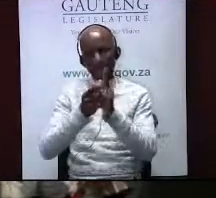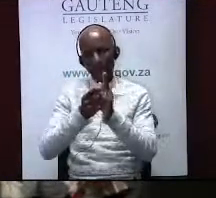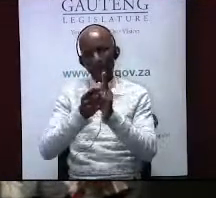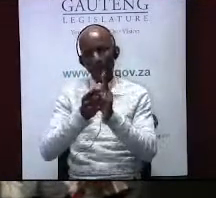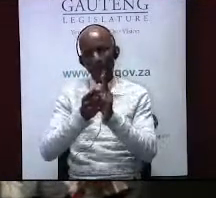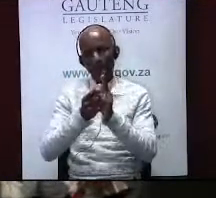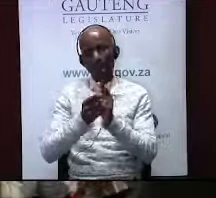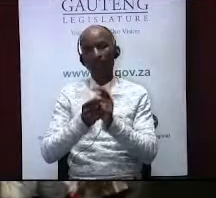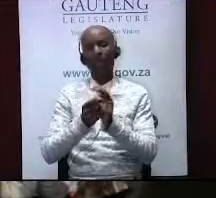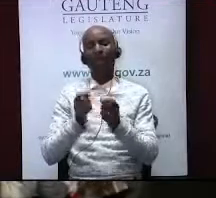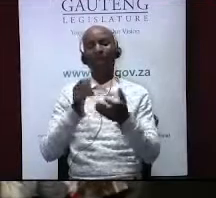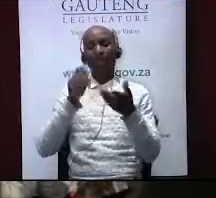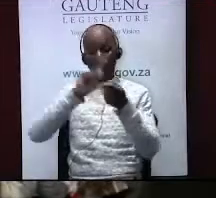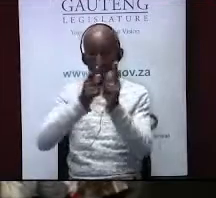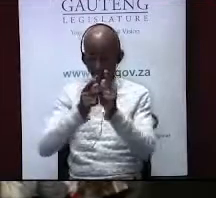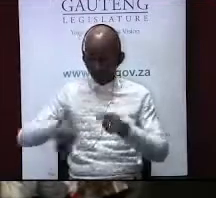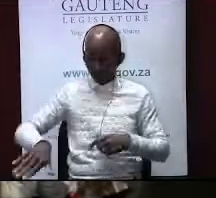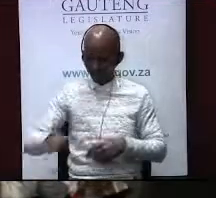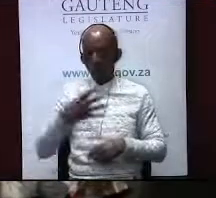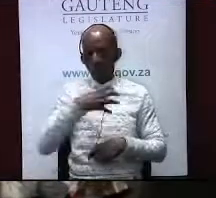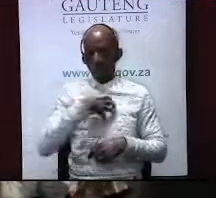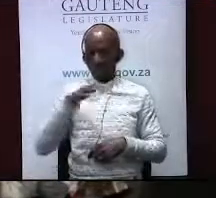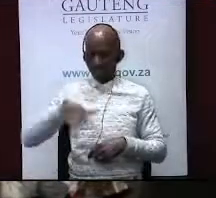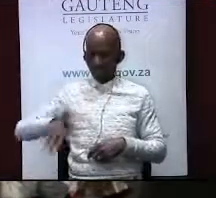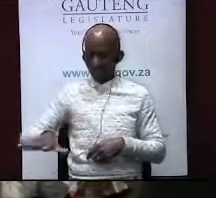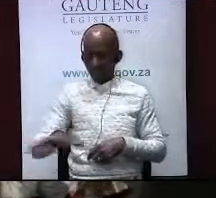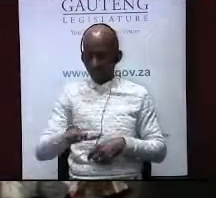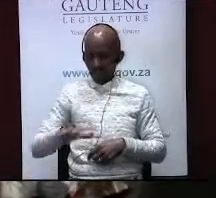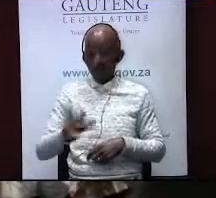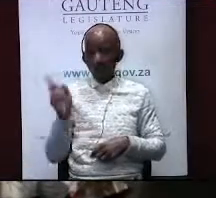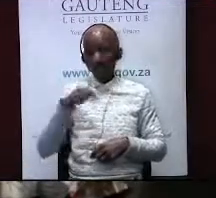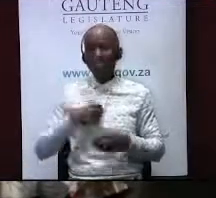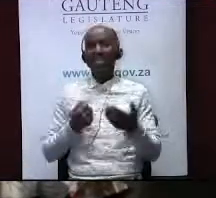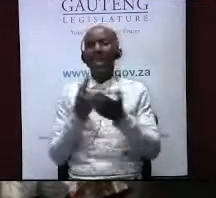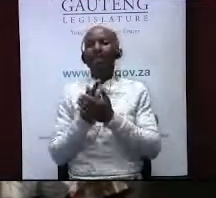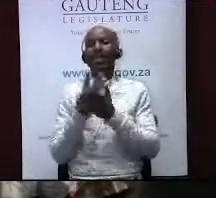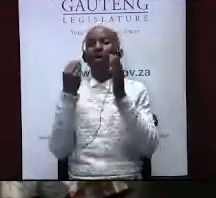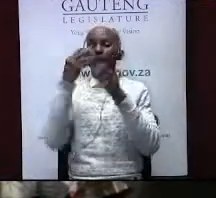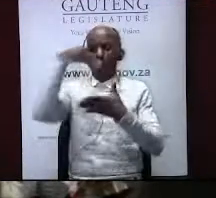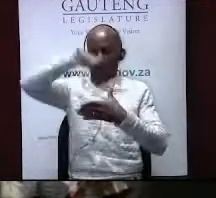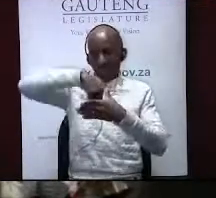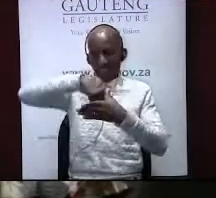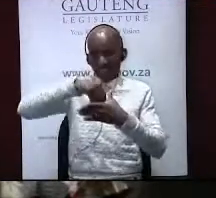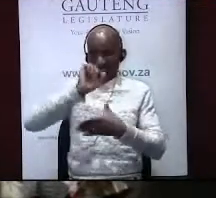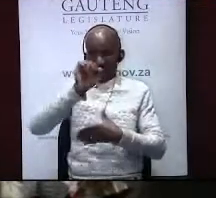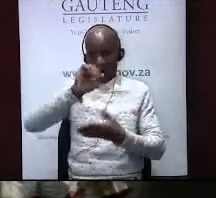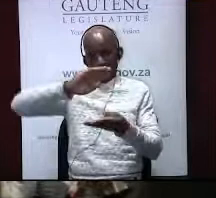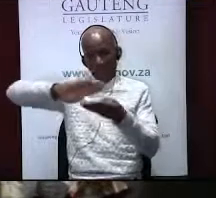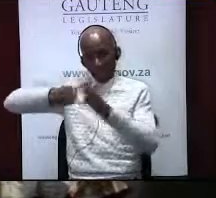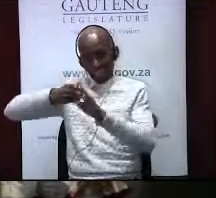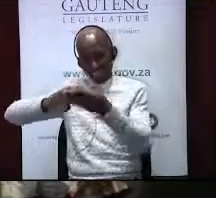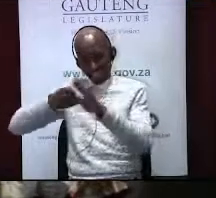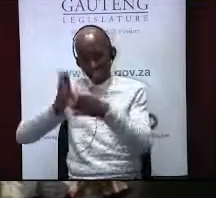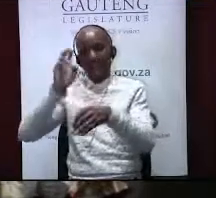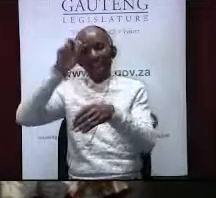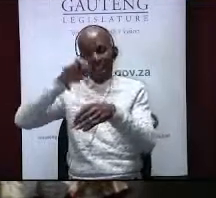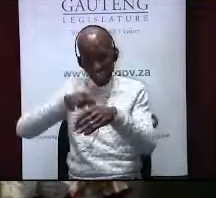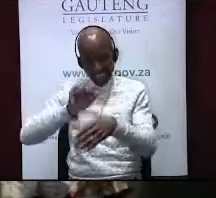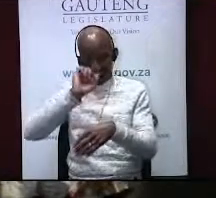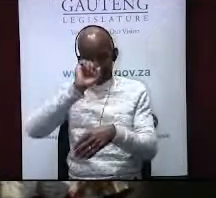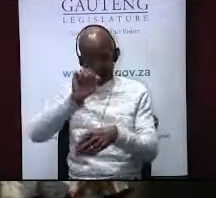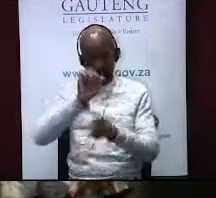of your own area. You are a mission. What is happening within your community need to